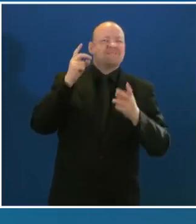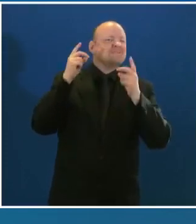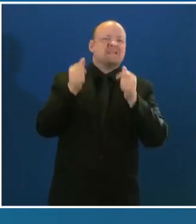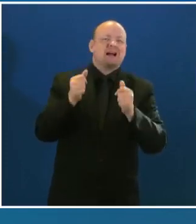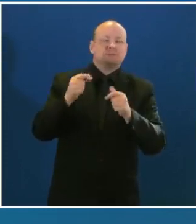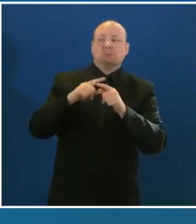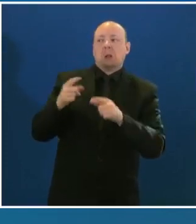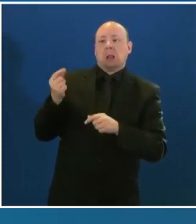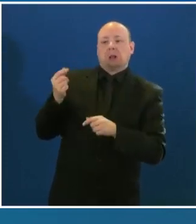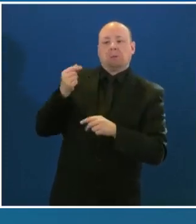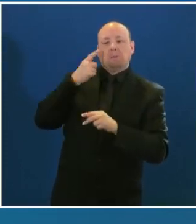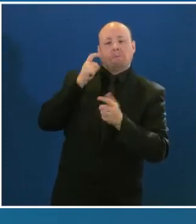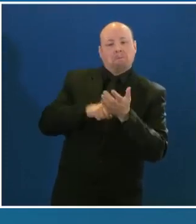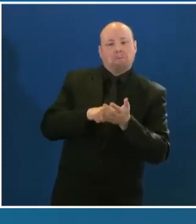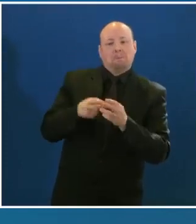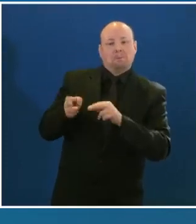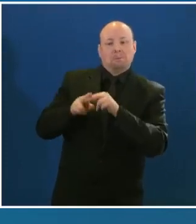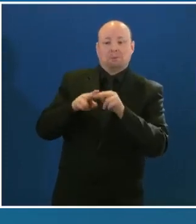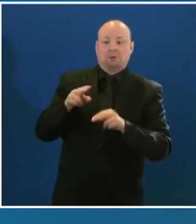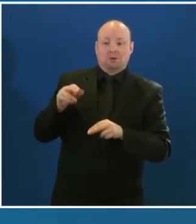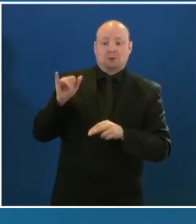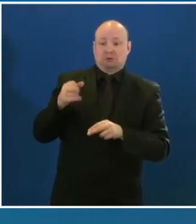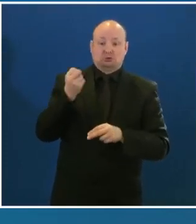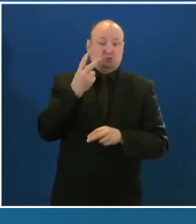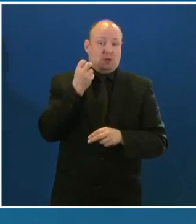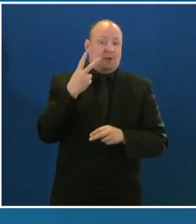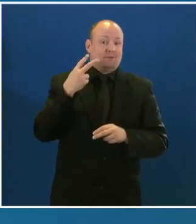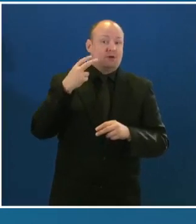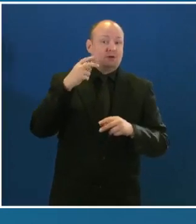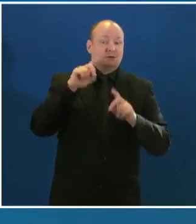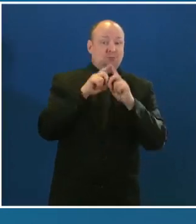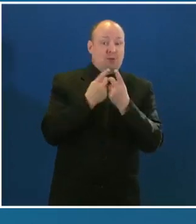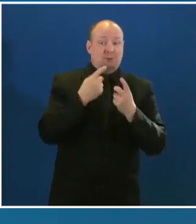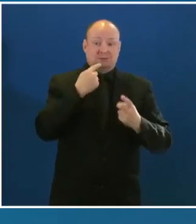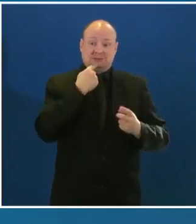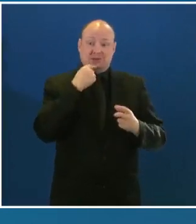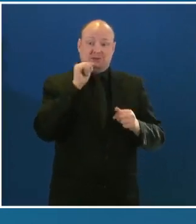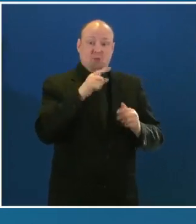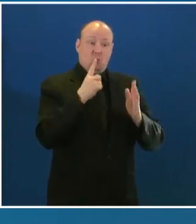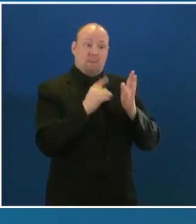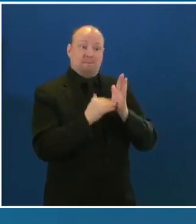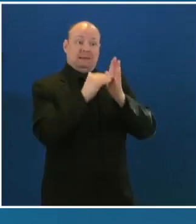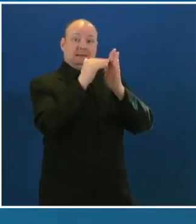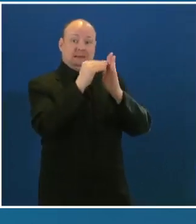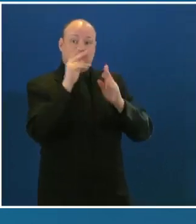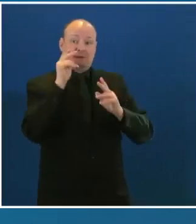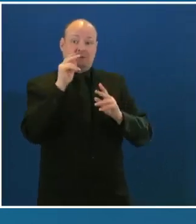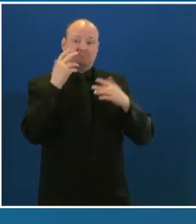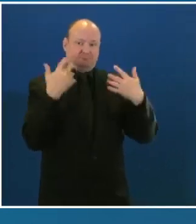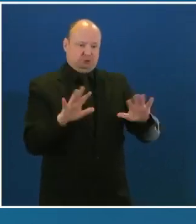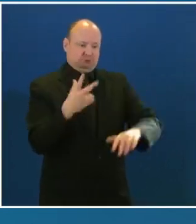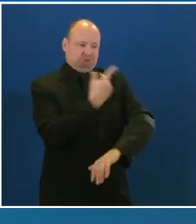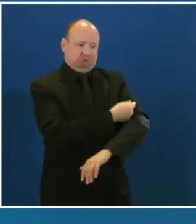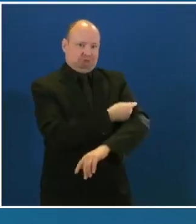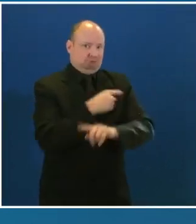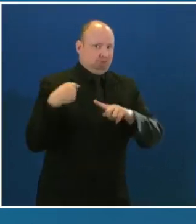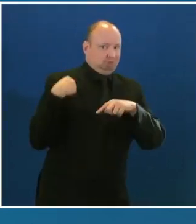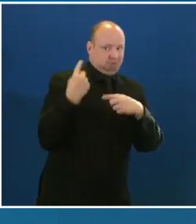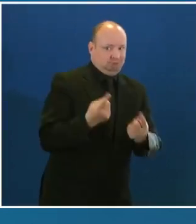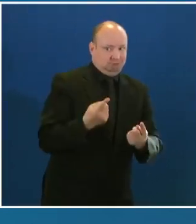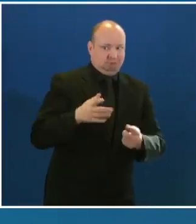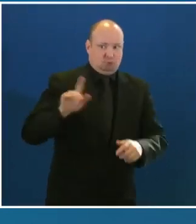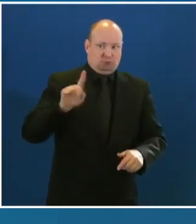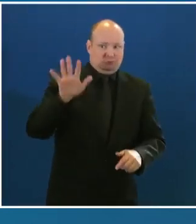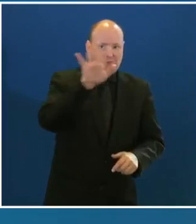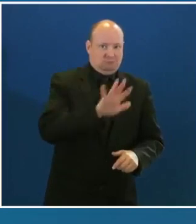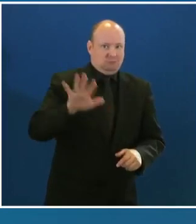the Washington State Department of Health announced that over 1 million doses of the vaccine had been administered across the